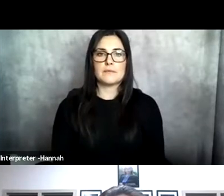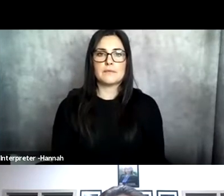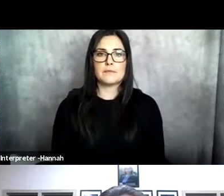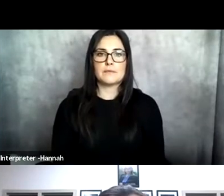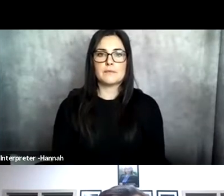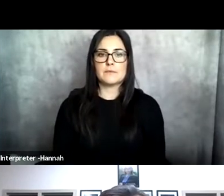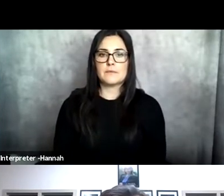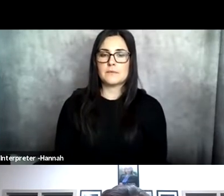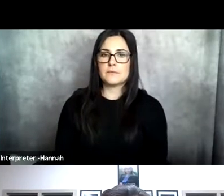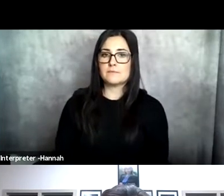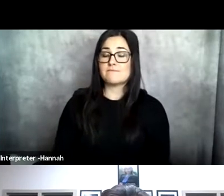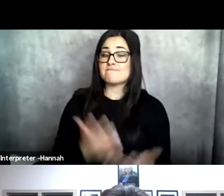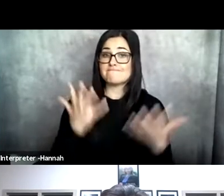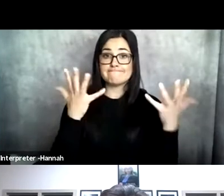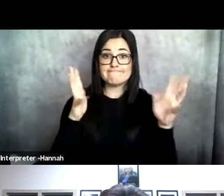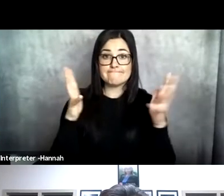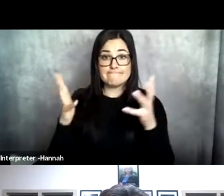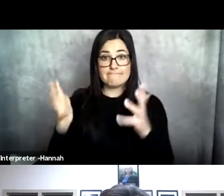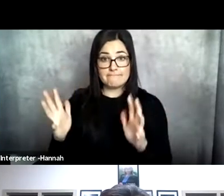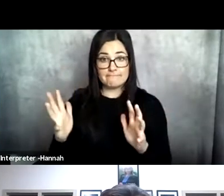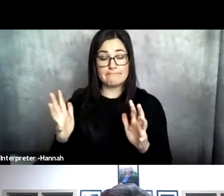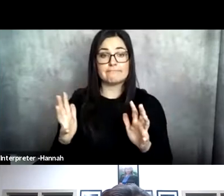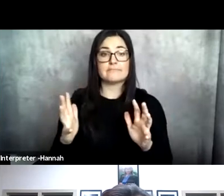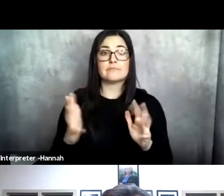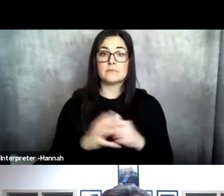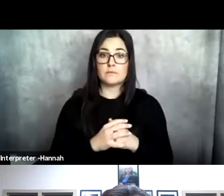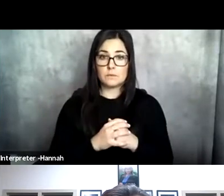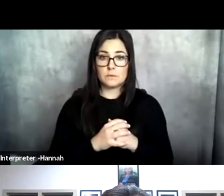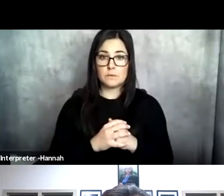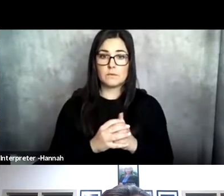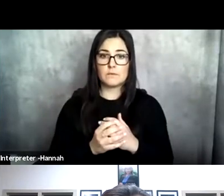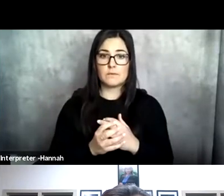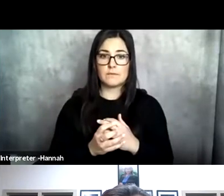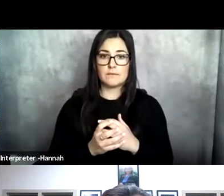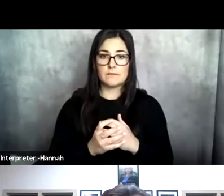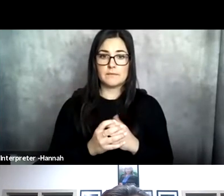And it looks like those are the only questions / statements.